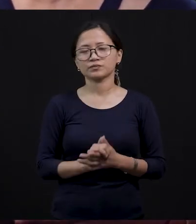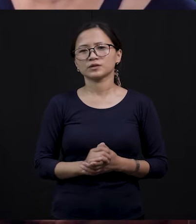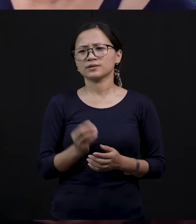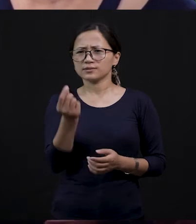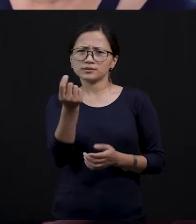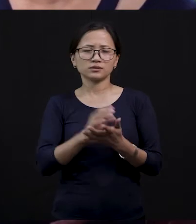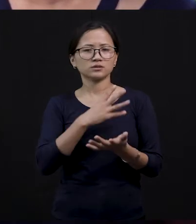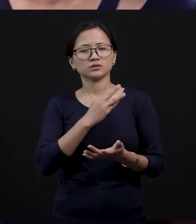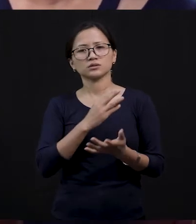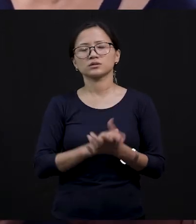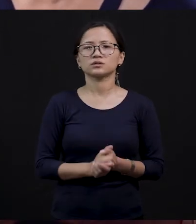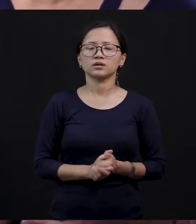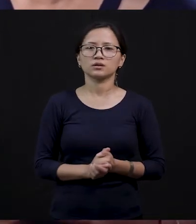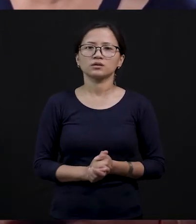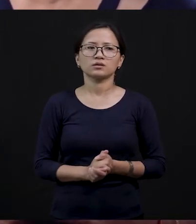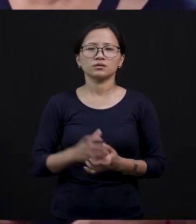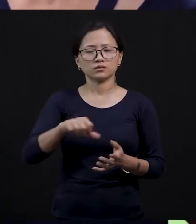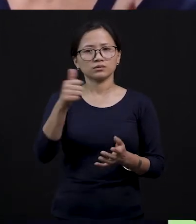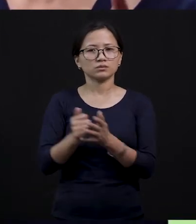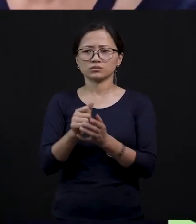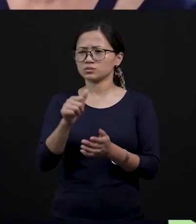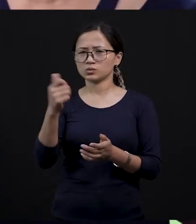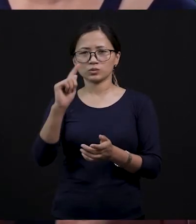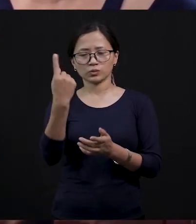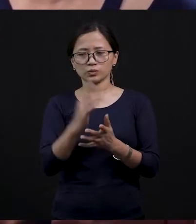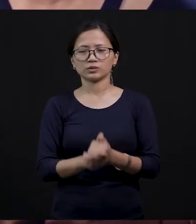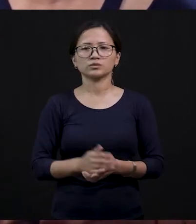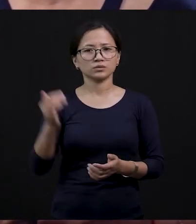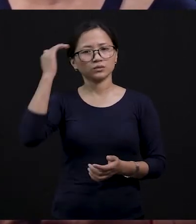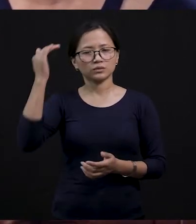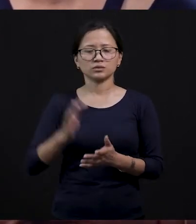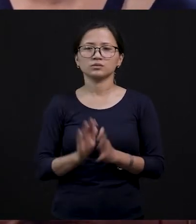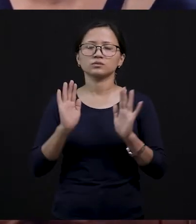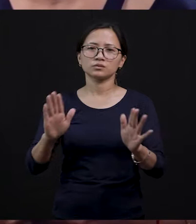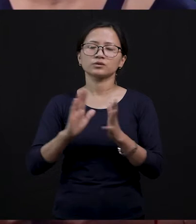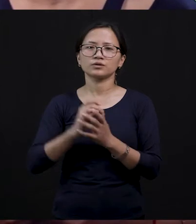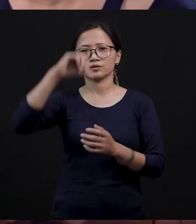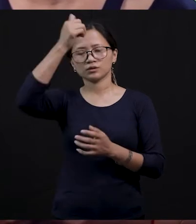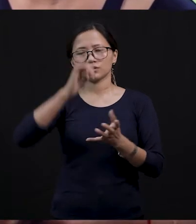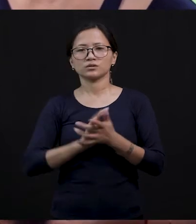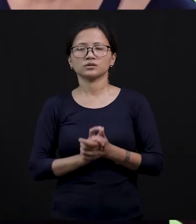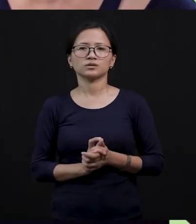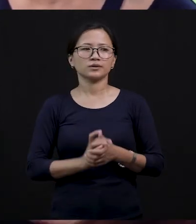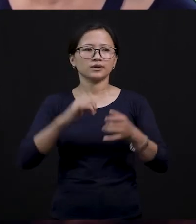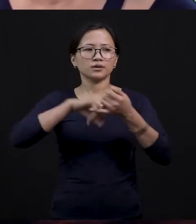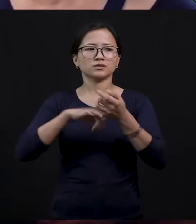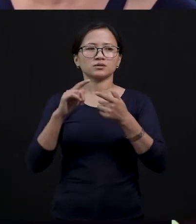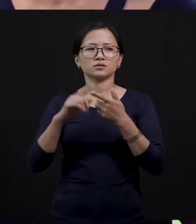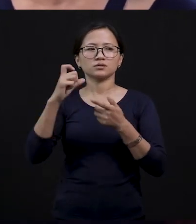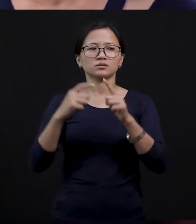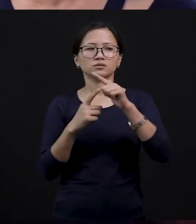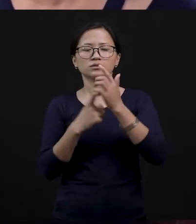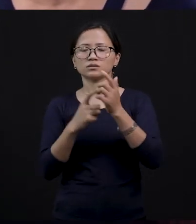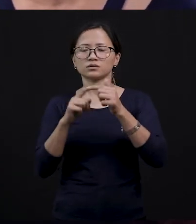little scared, if you want nobody to know, this is what we have in India, secret ballot system. So when you are voting,